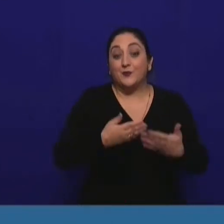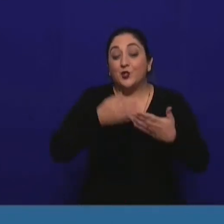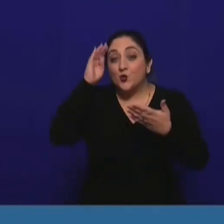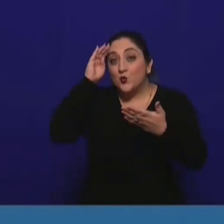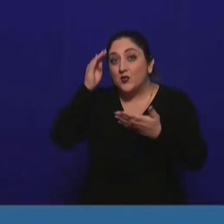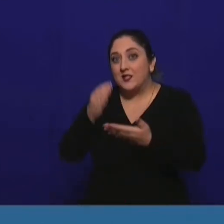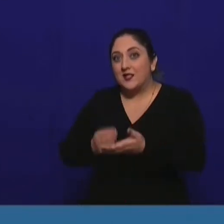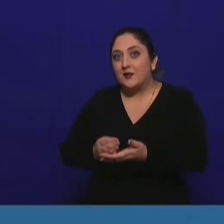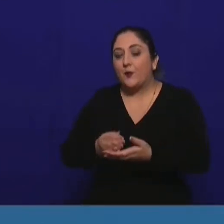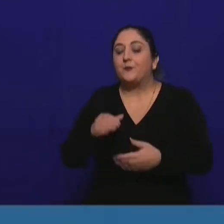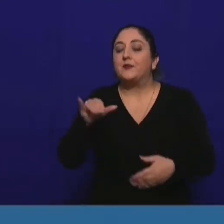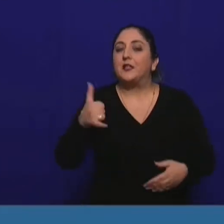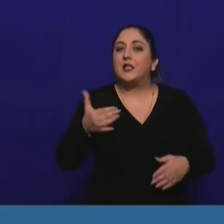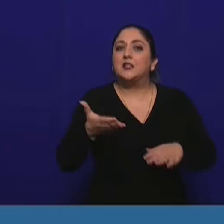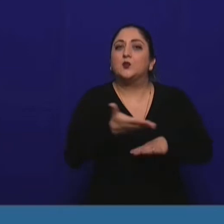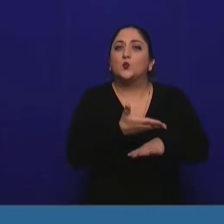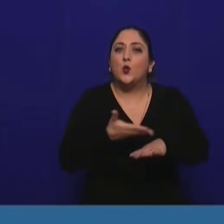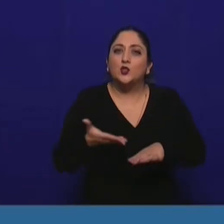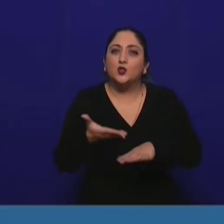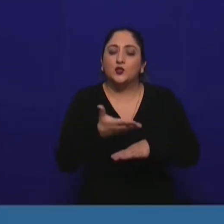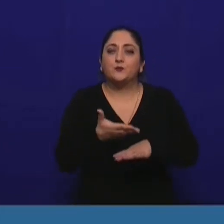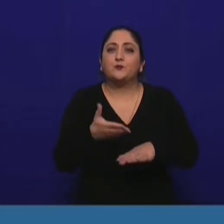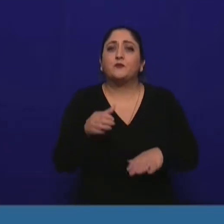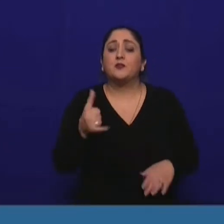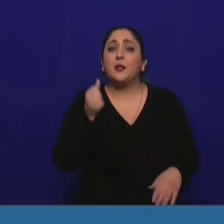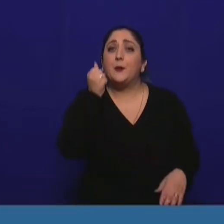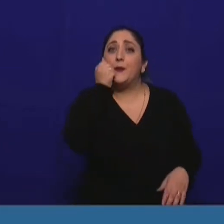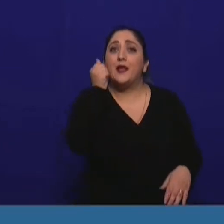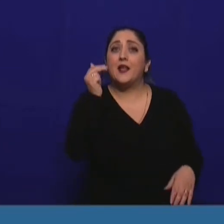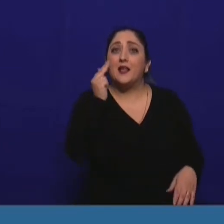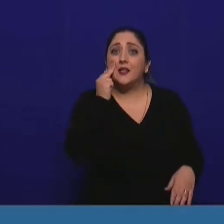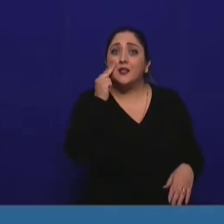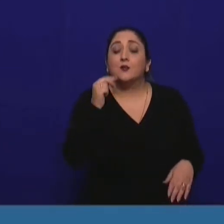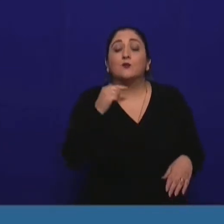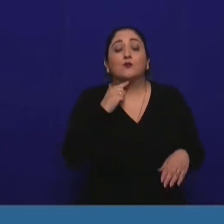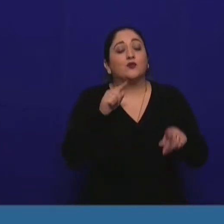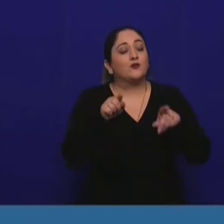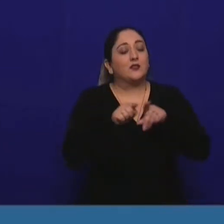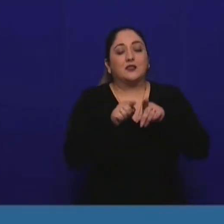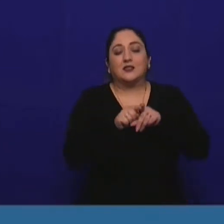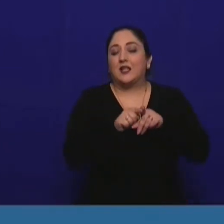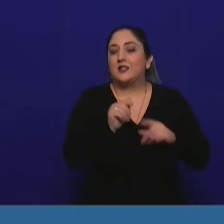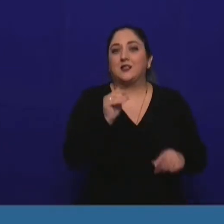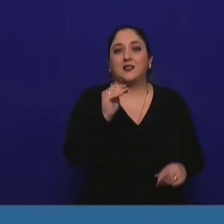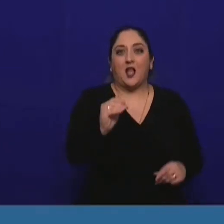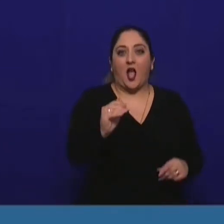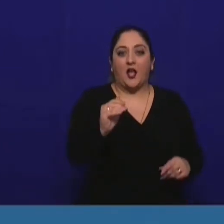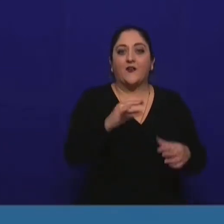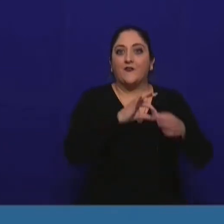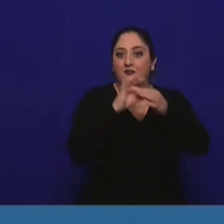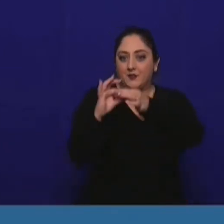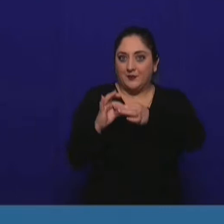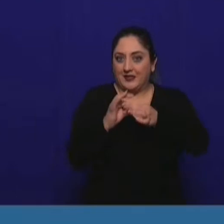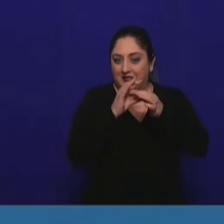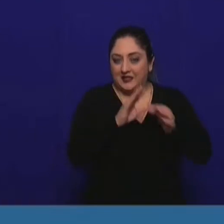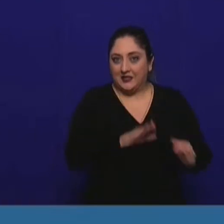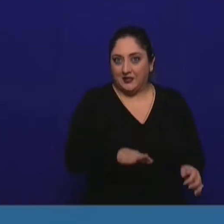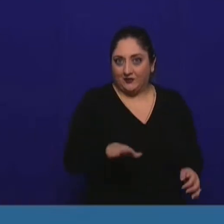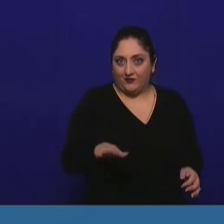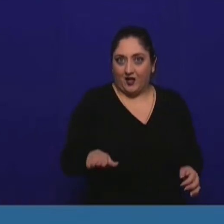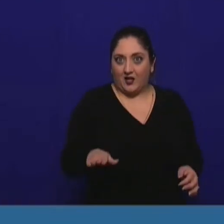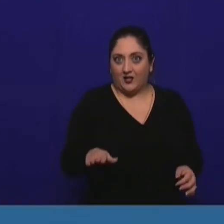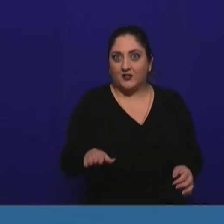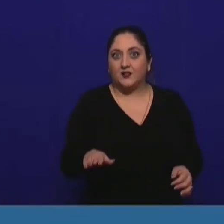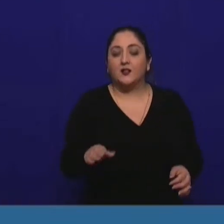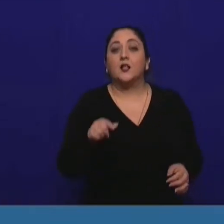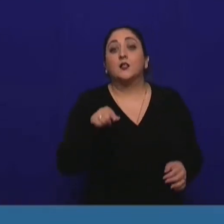Jekk ikun hemm xi ċirkustanza fejn ikun hemm xi ġenitur li ma jgħix fl-istess dar fejn hemm it-tifel,